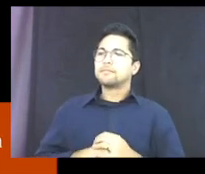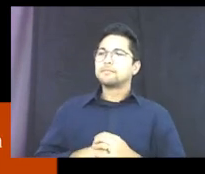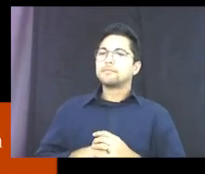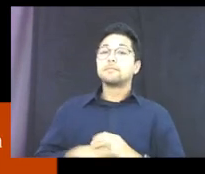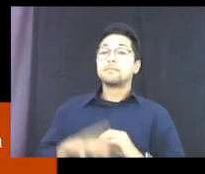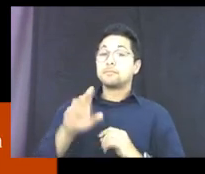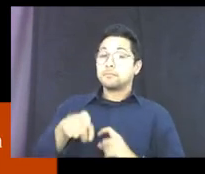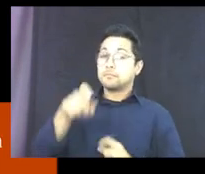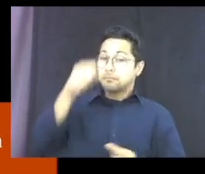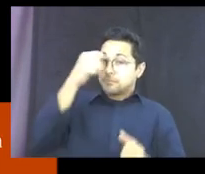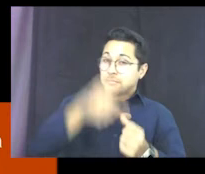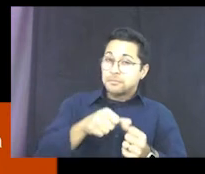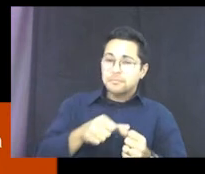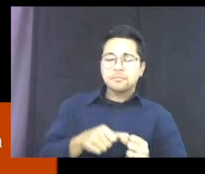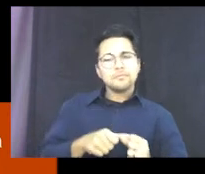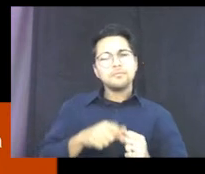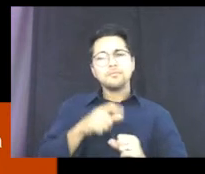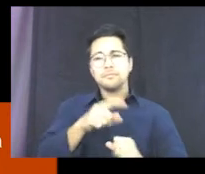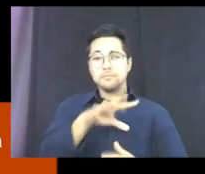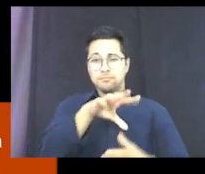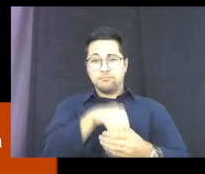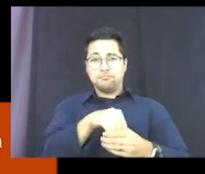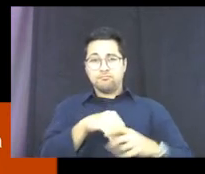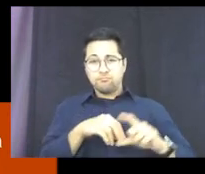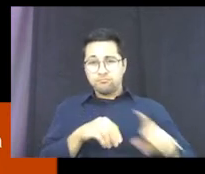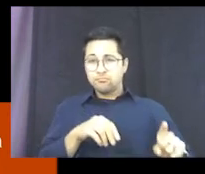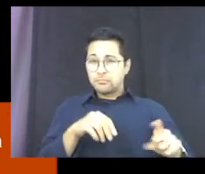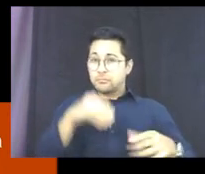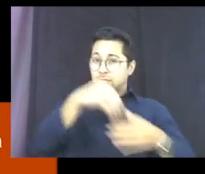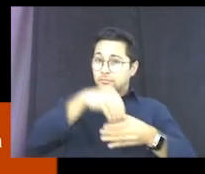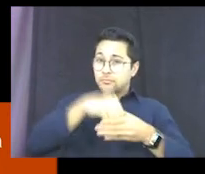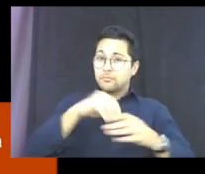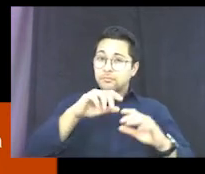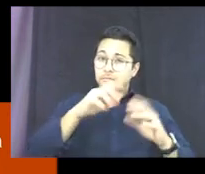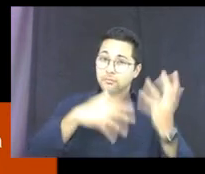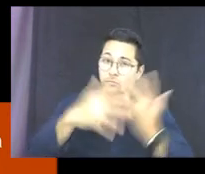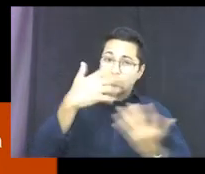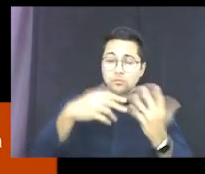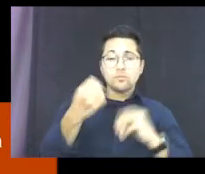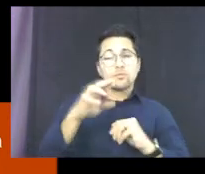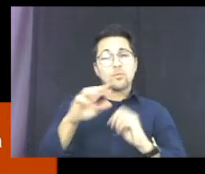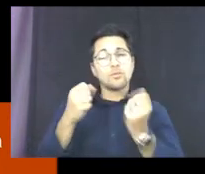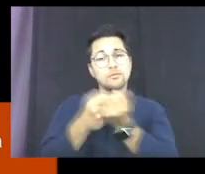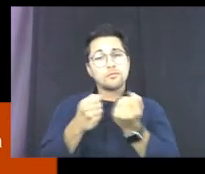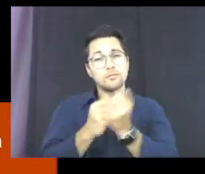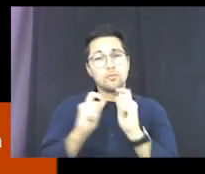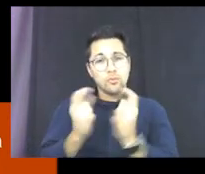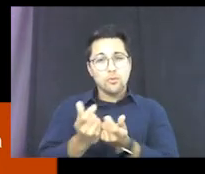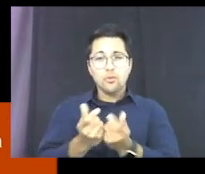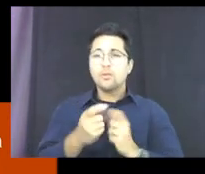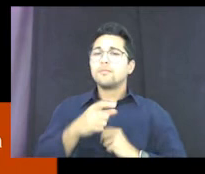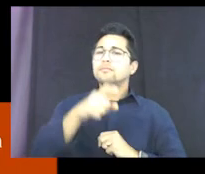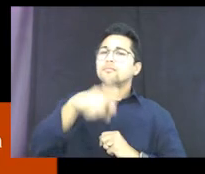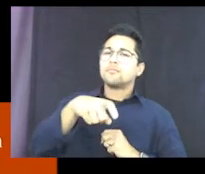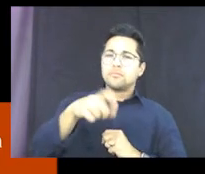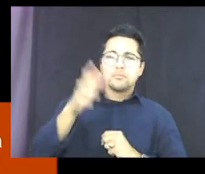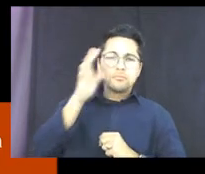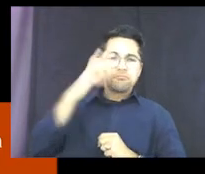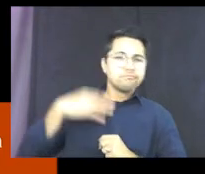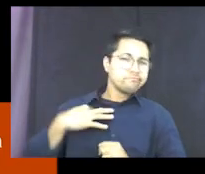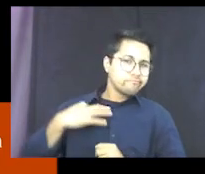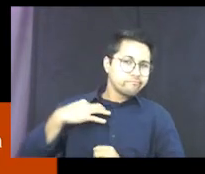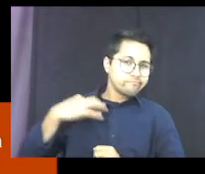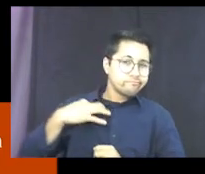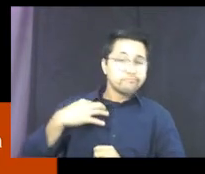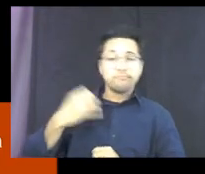Remember that participation within a social or support group should be voluntary. If